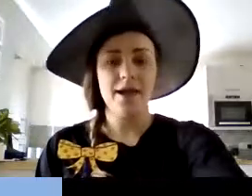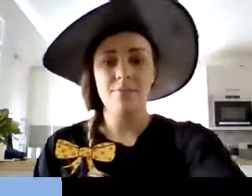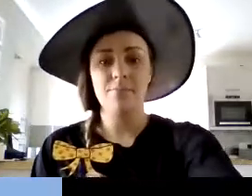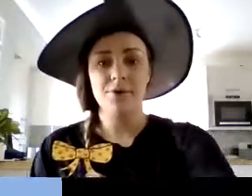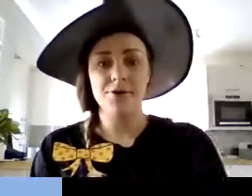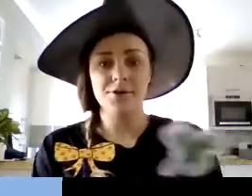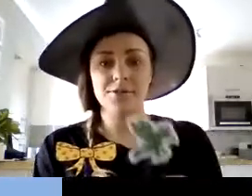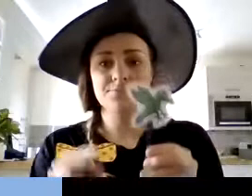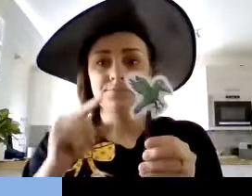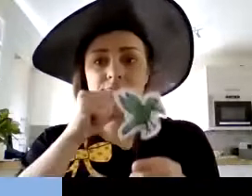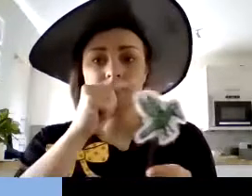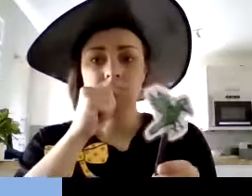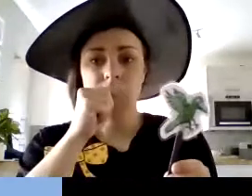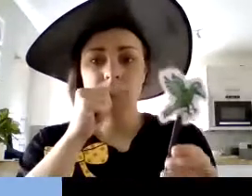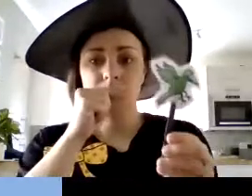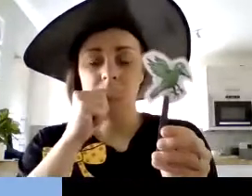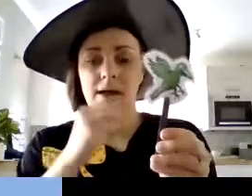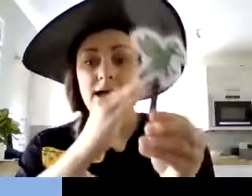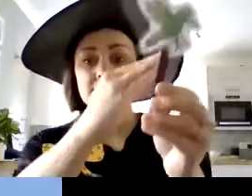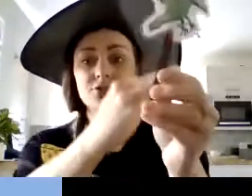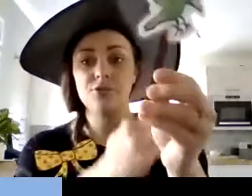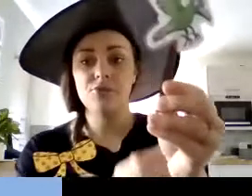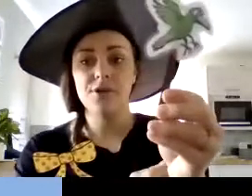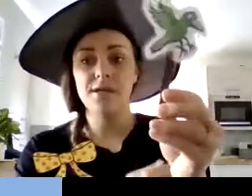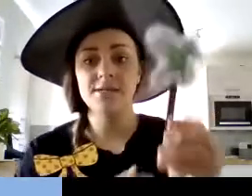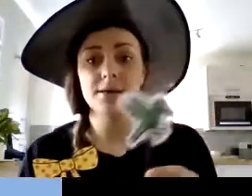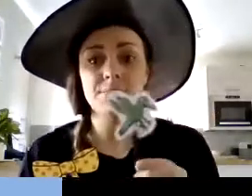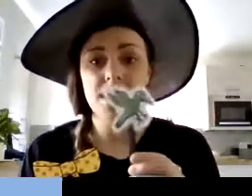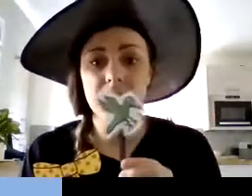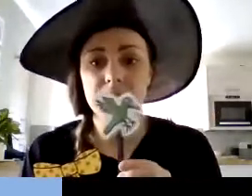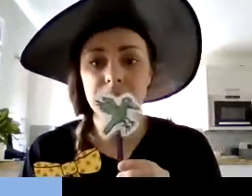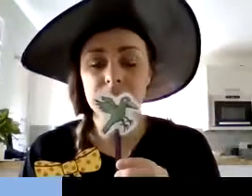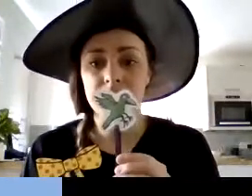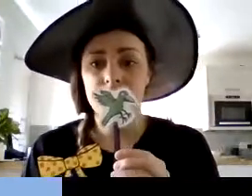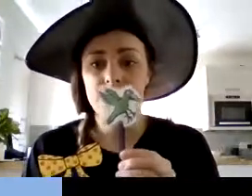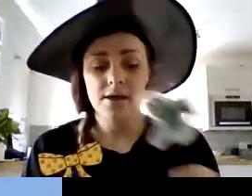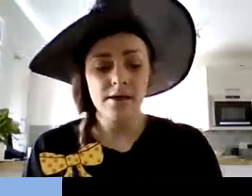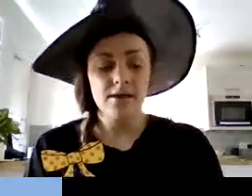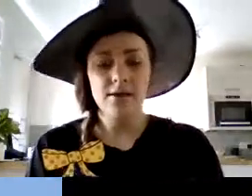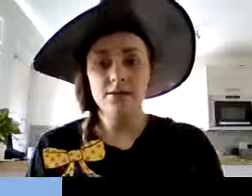"I am a bird as green as can be.